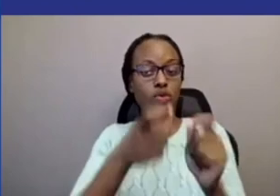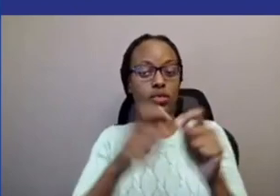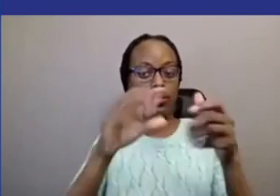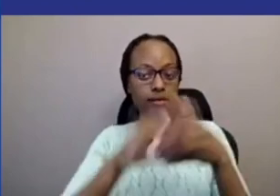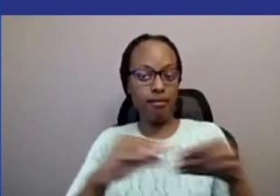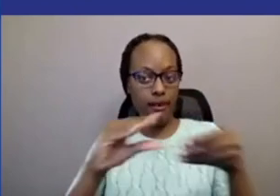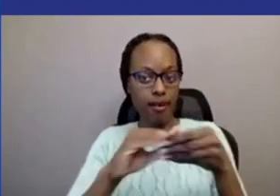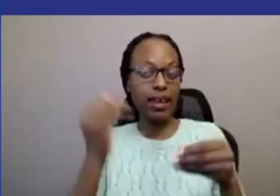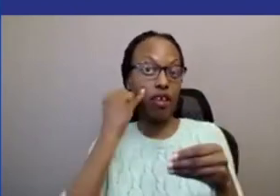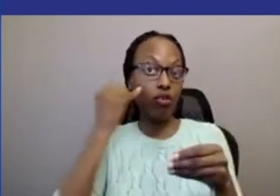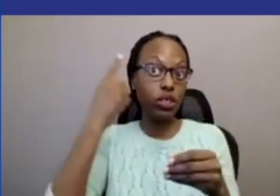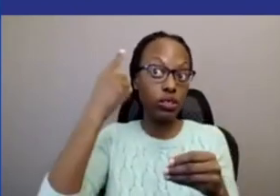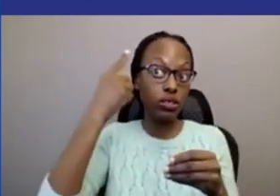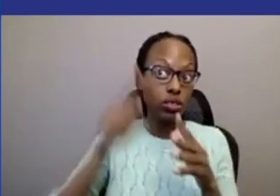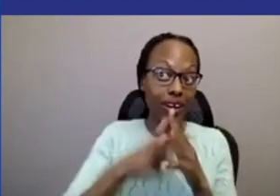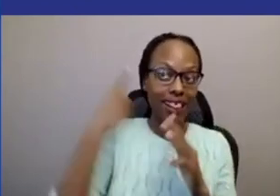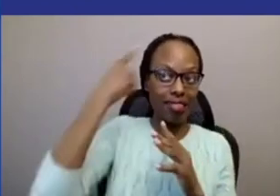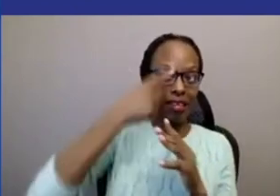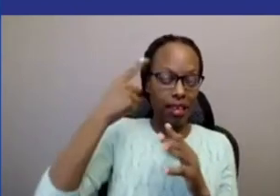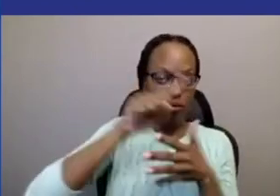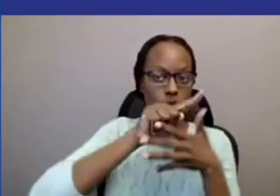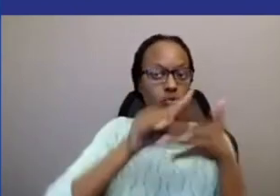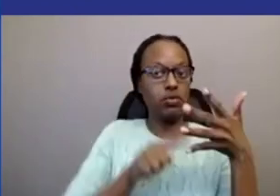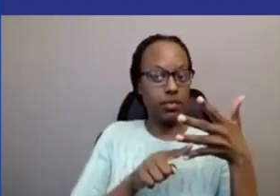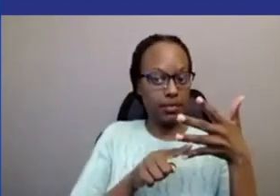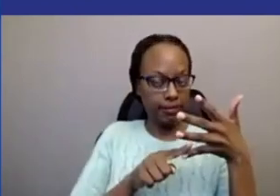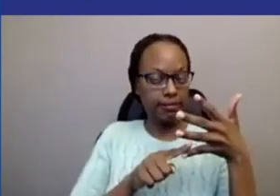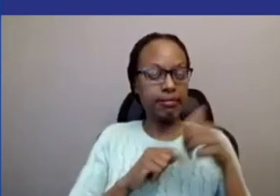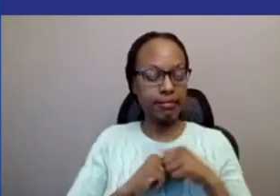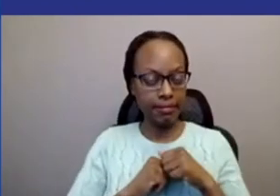things into consideration.